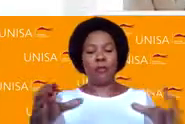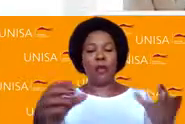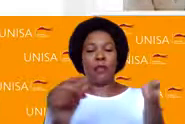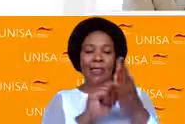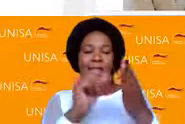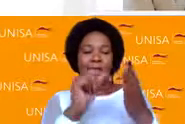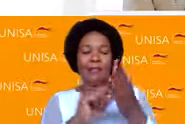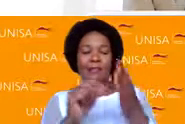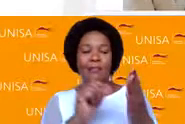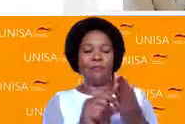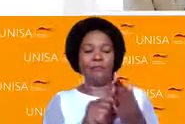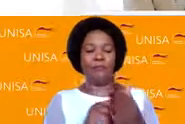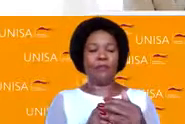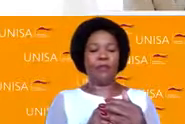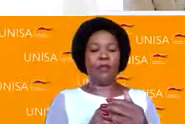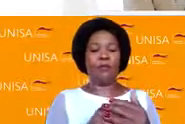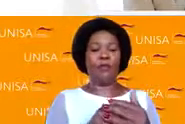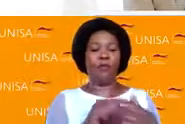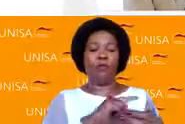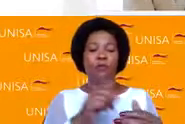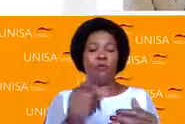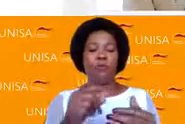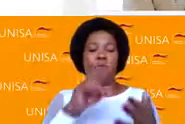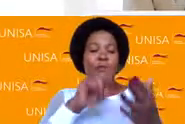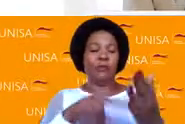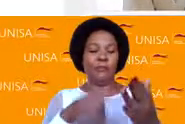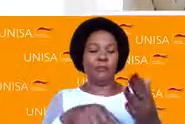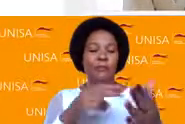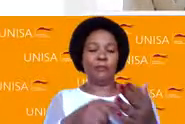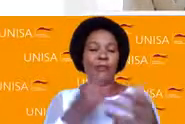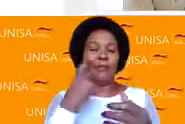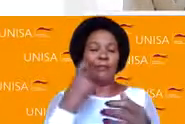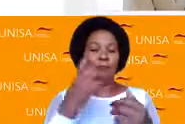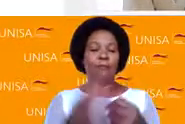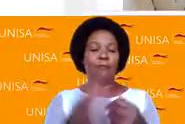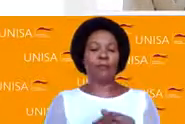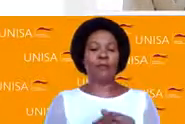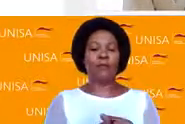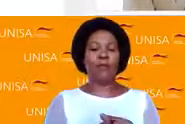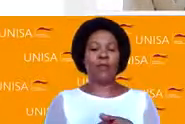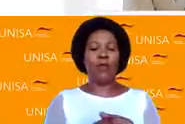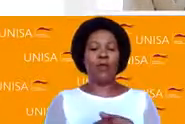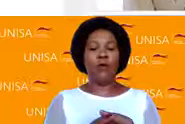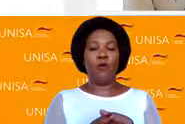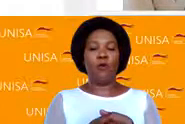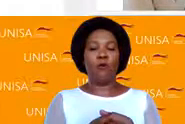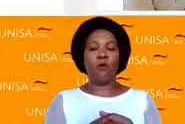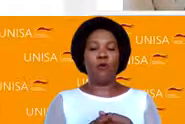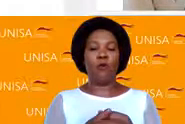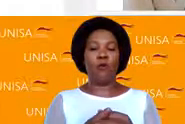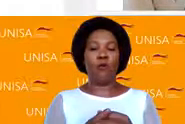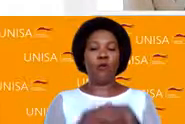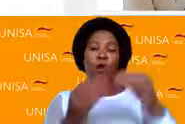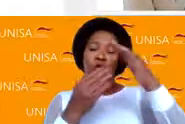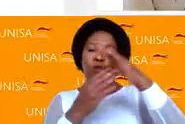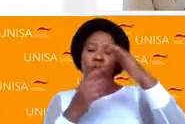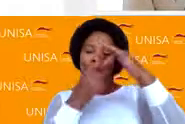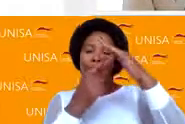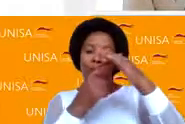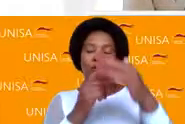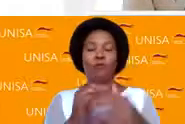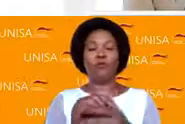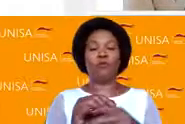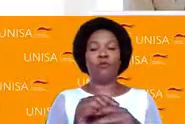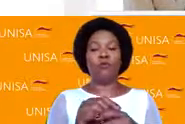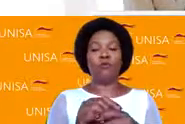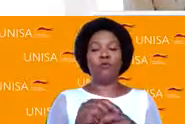make it a little bit more readable. Another thing is, on the top, you will see your profile picture with your name.